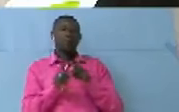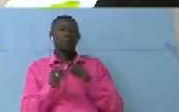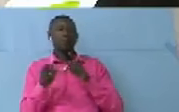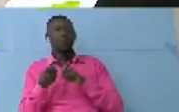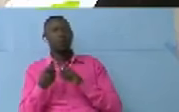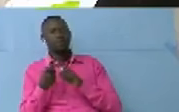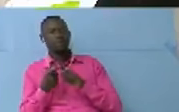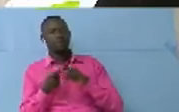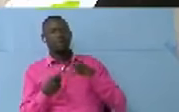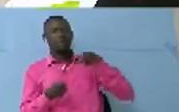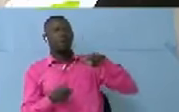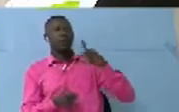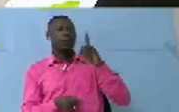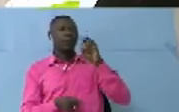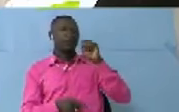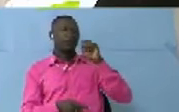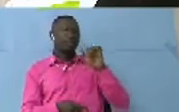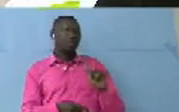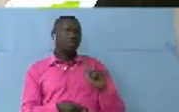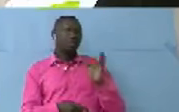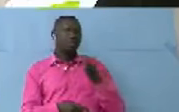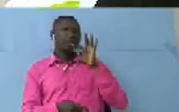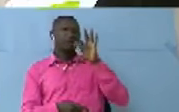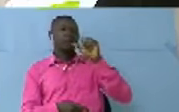They said amongst them was Ndetafa Sose,